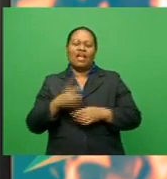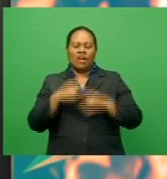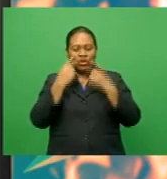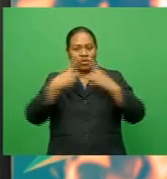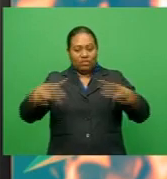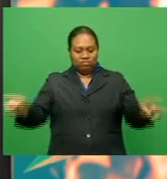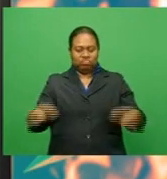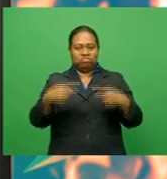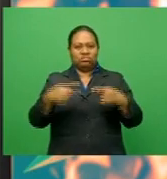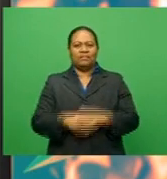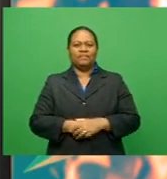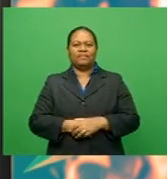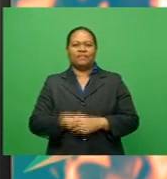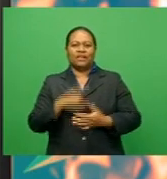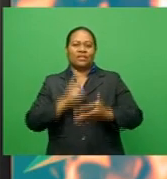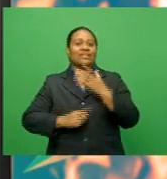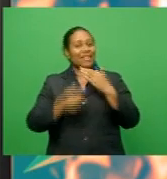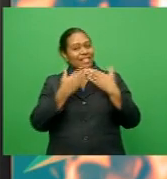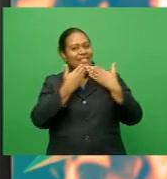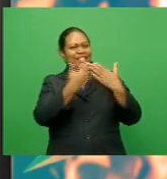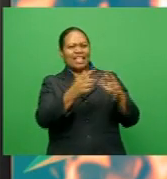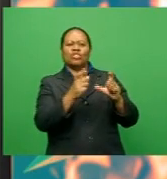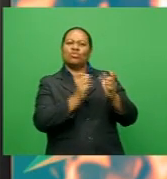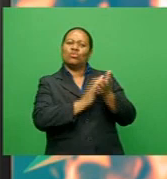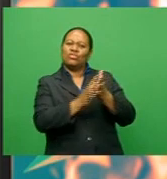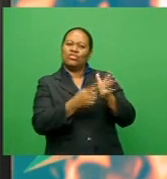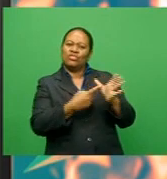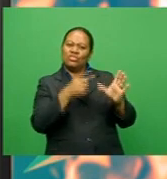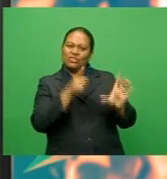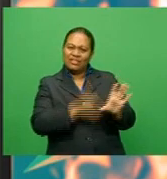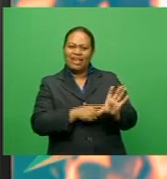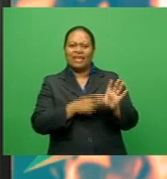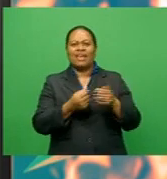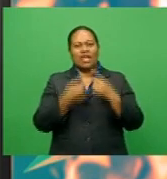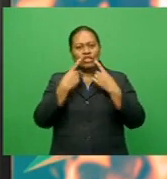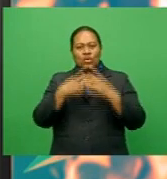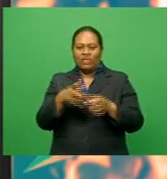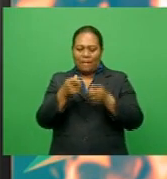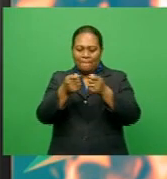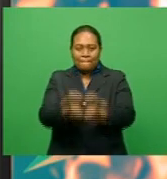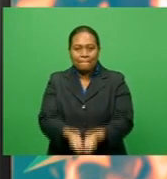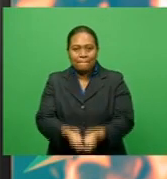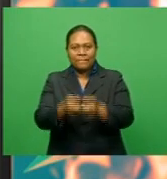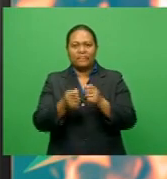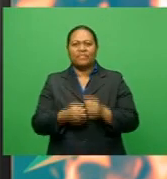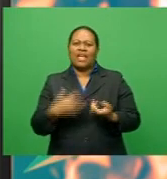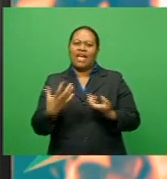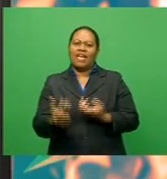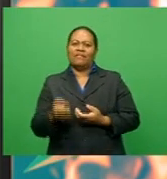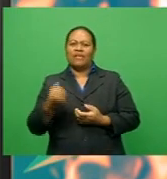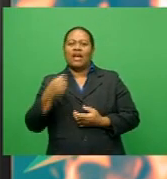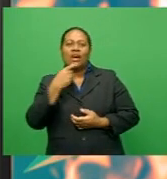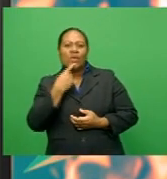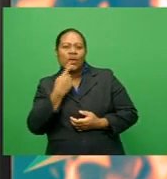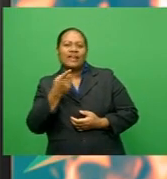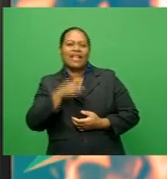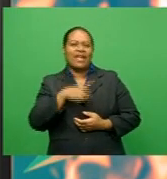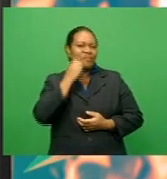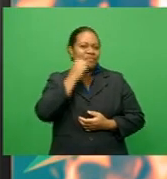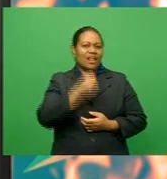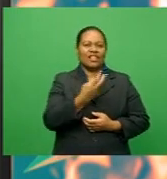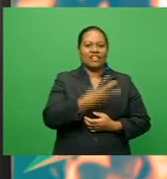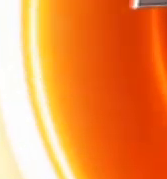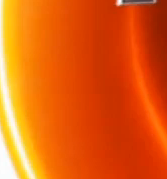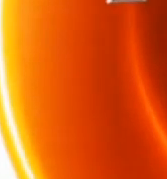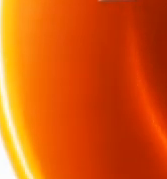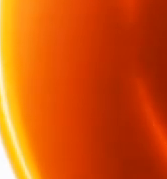clash. And it was all thanks to Che Fihaki's monstrous penalty goal that gave the Red and Blacks the 34-33